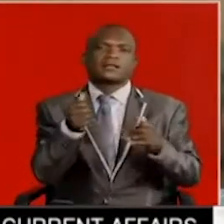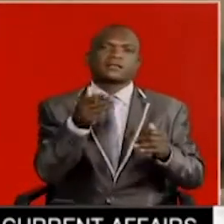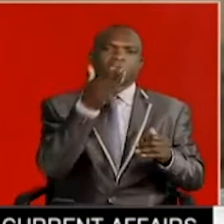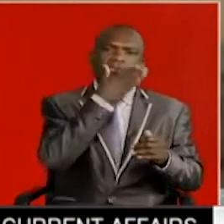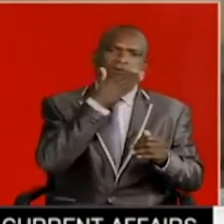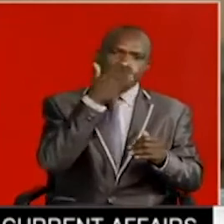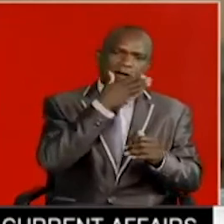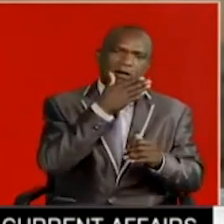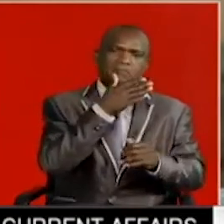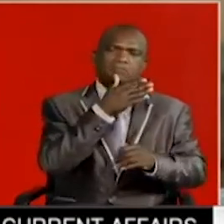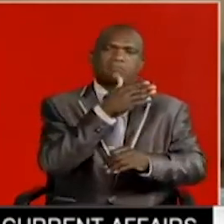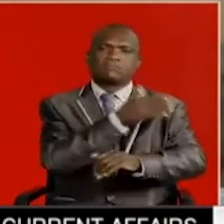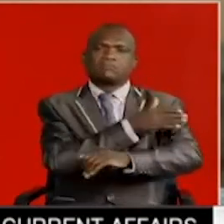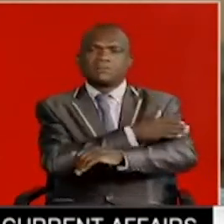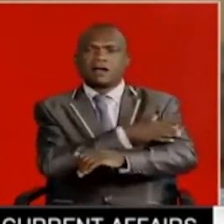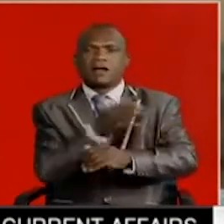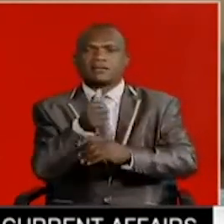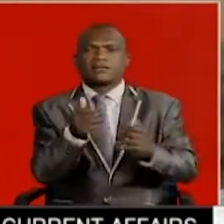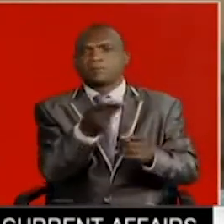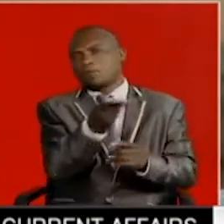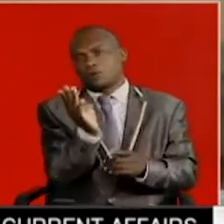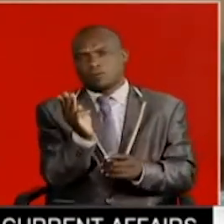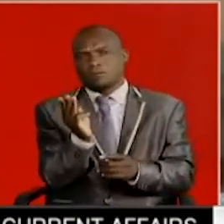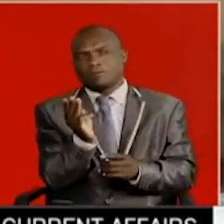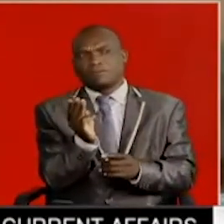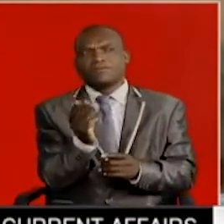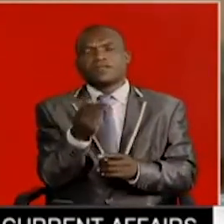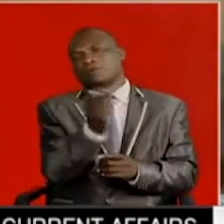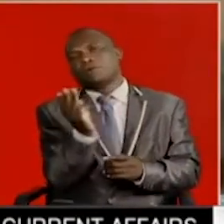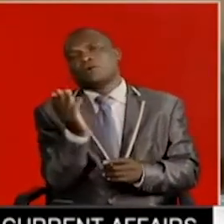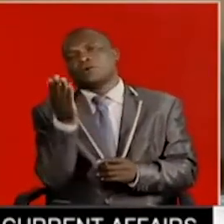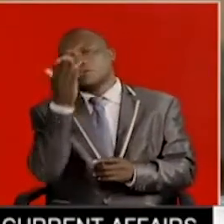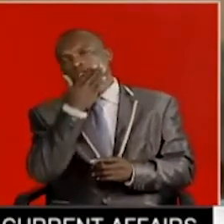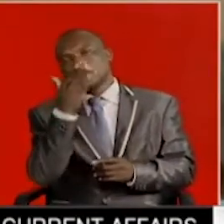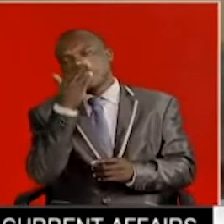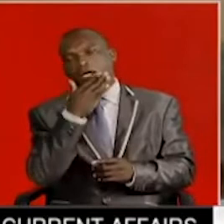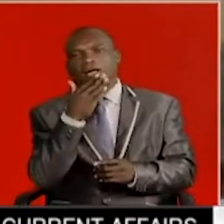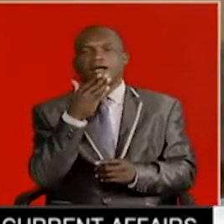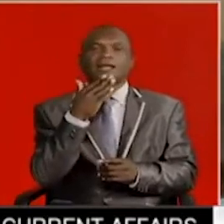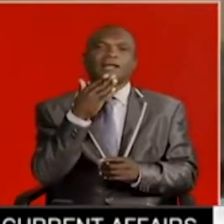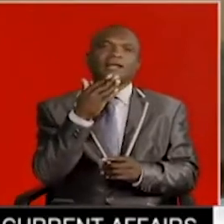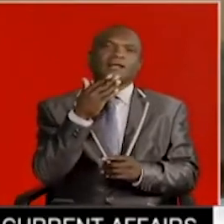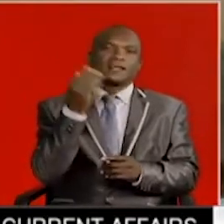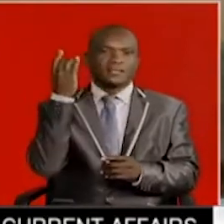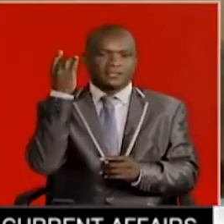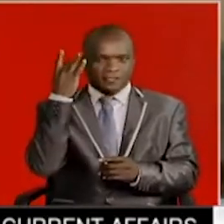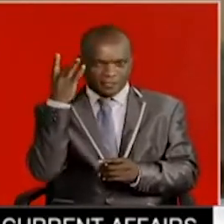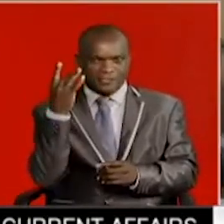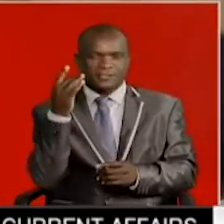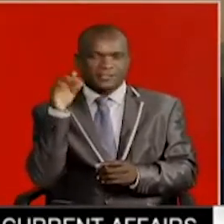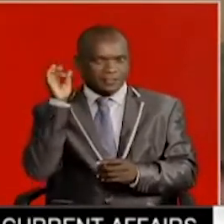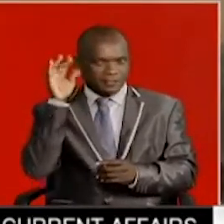Chronic illnesses, we are looking at like diabetic patients. Those